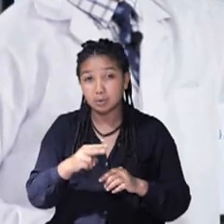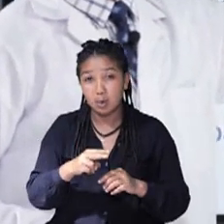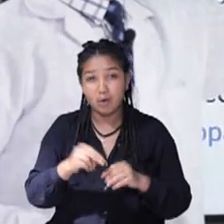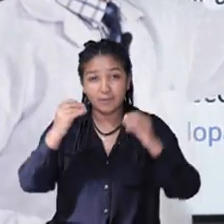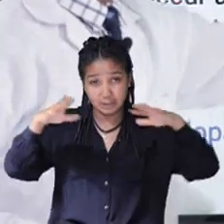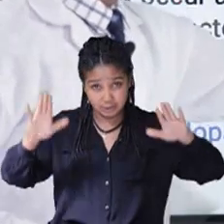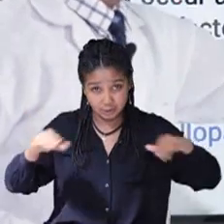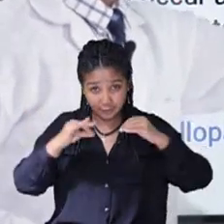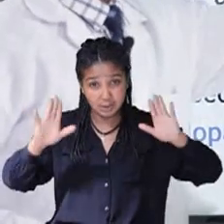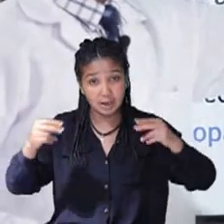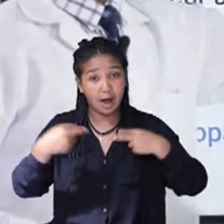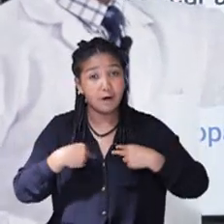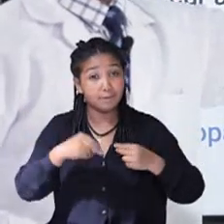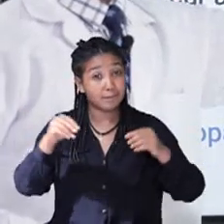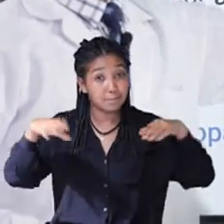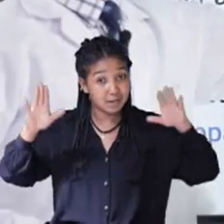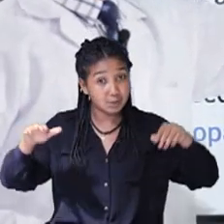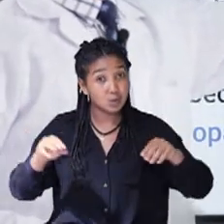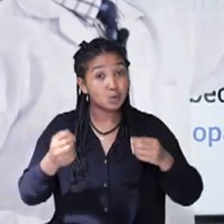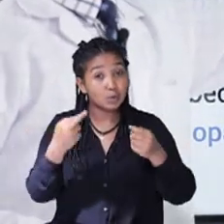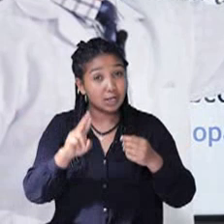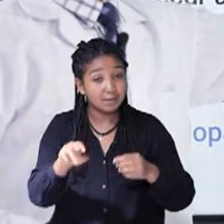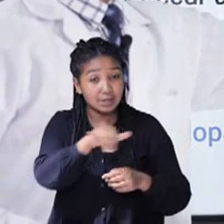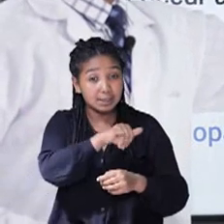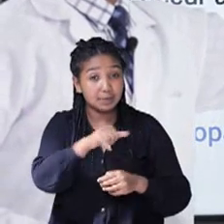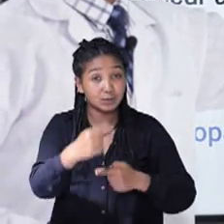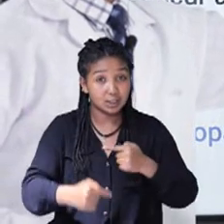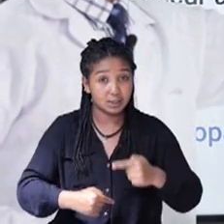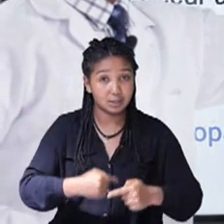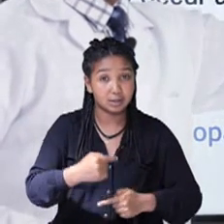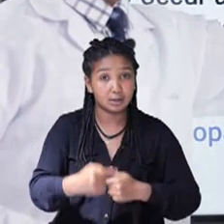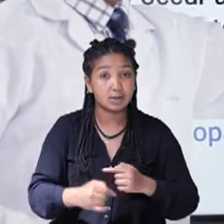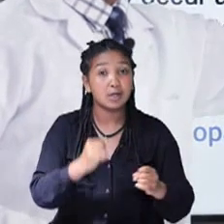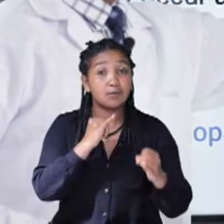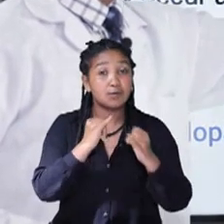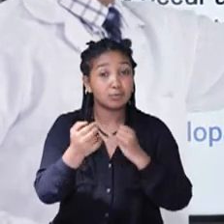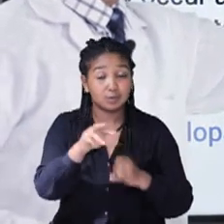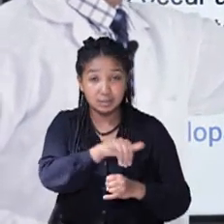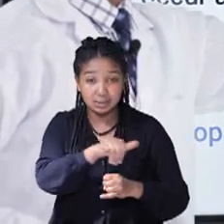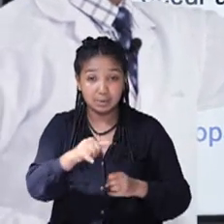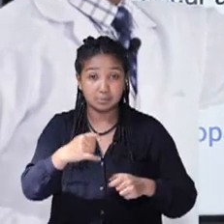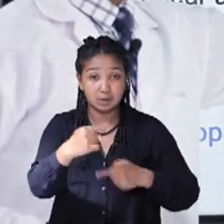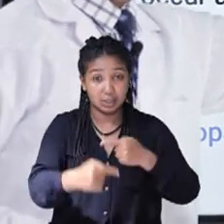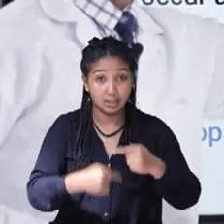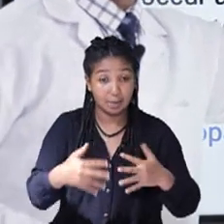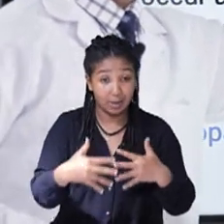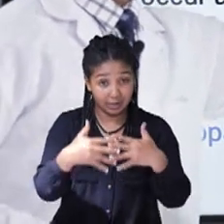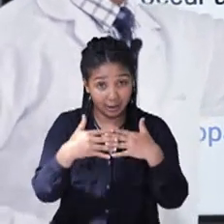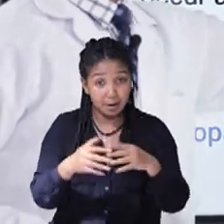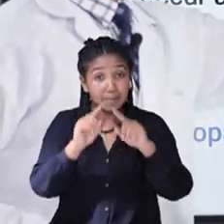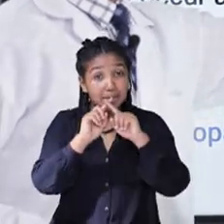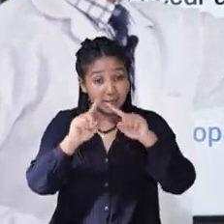finches. Finches are birds which have the same genetic information or the same genetic